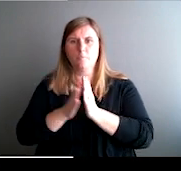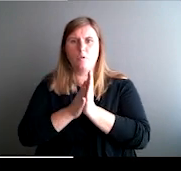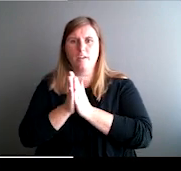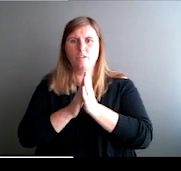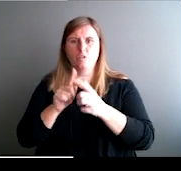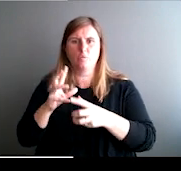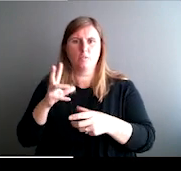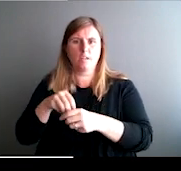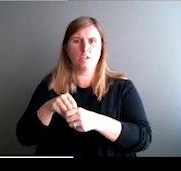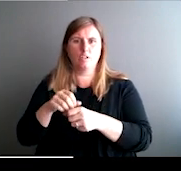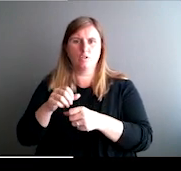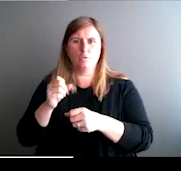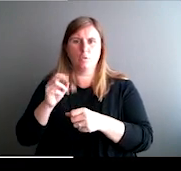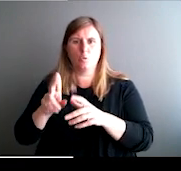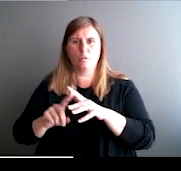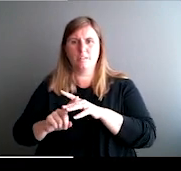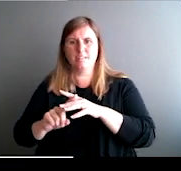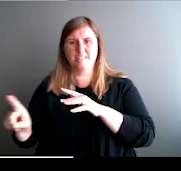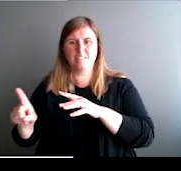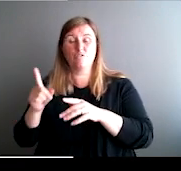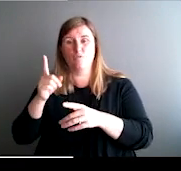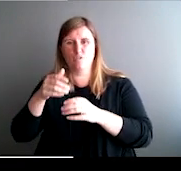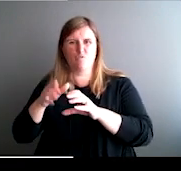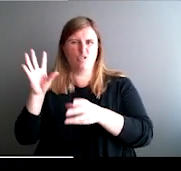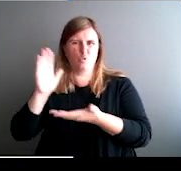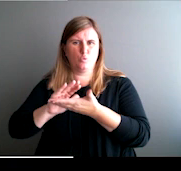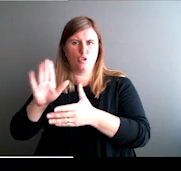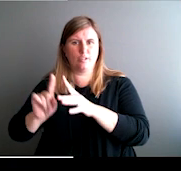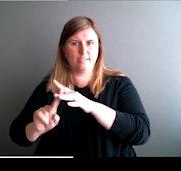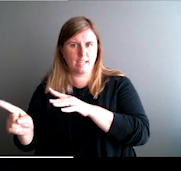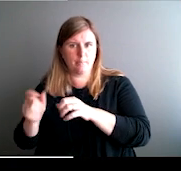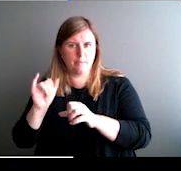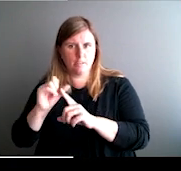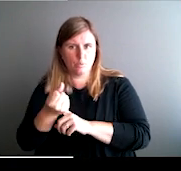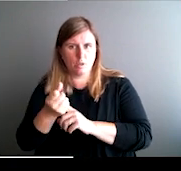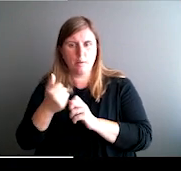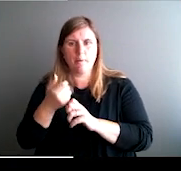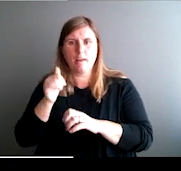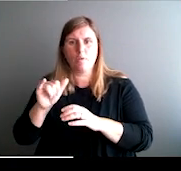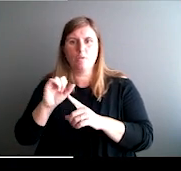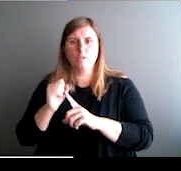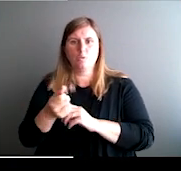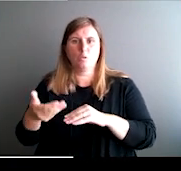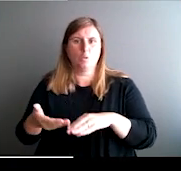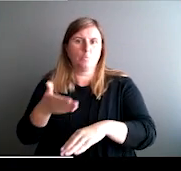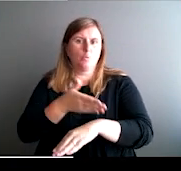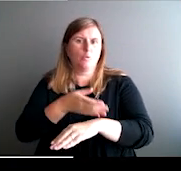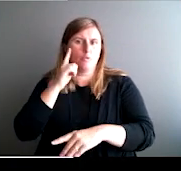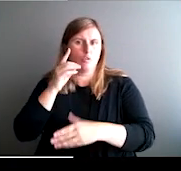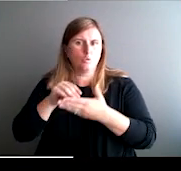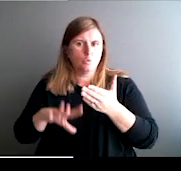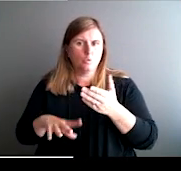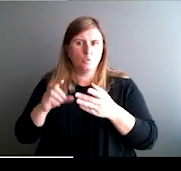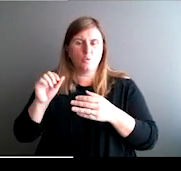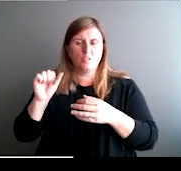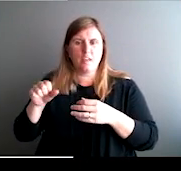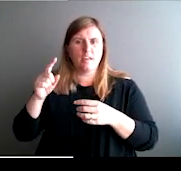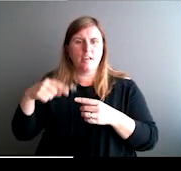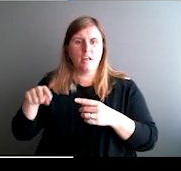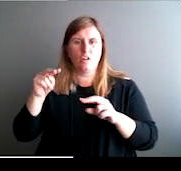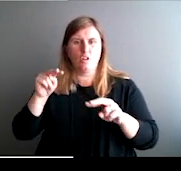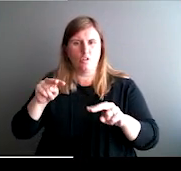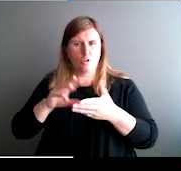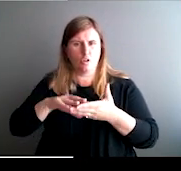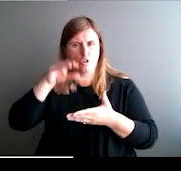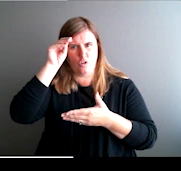to engage in escaping those situations and making those situations improving for the students so that they can look at learning